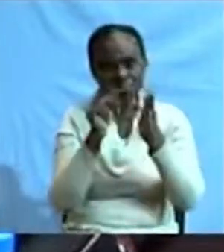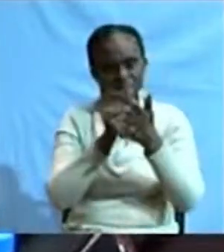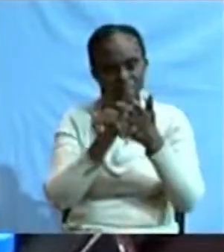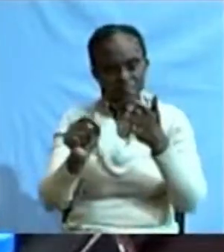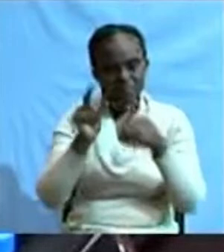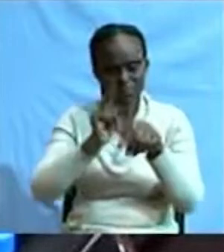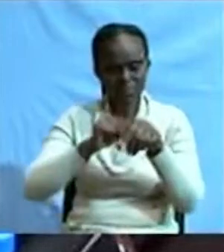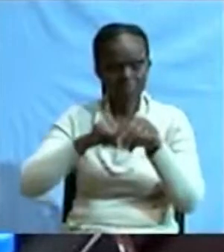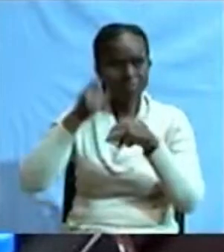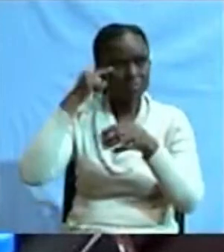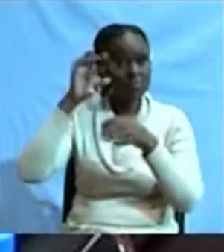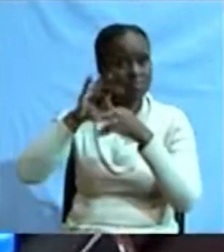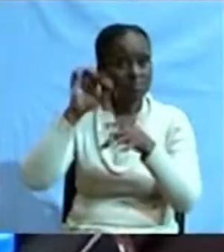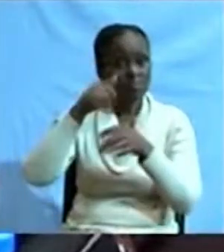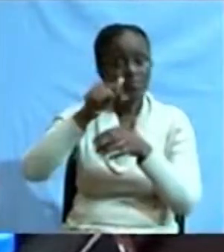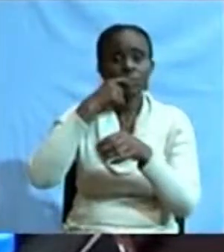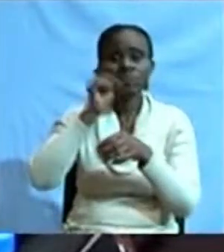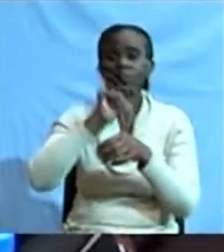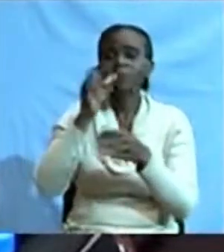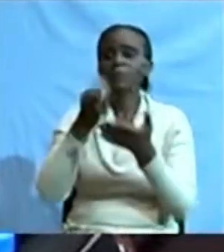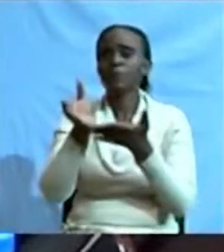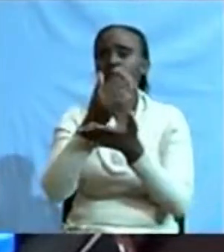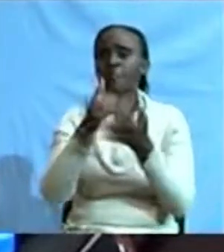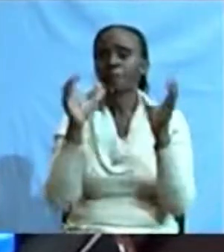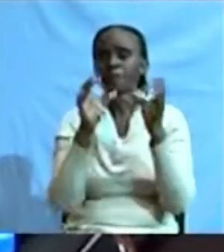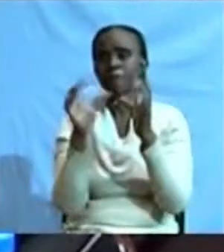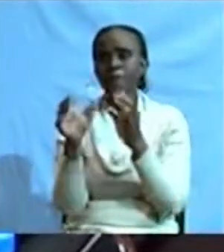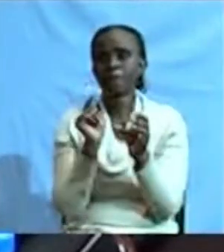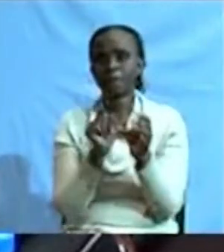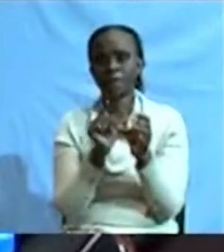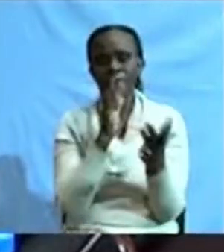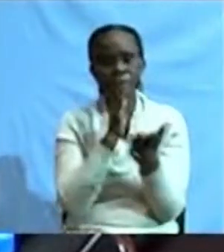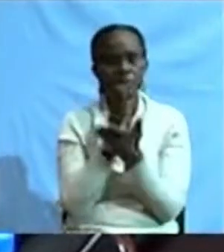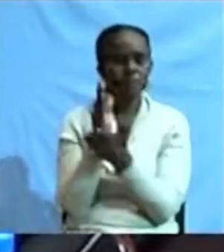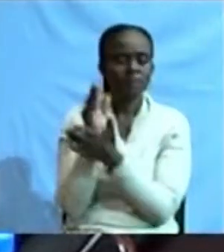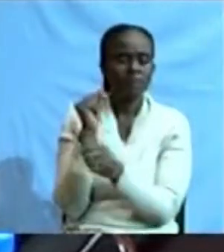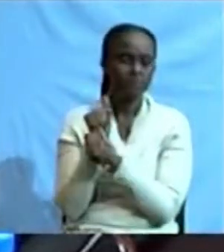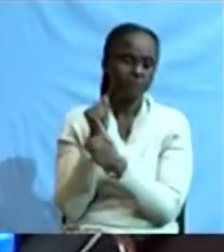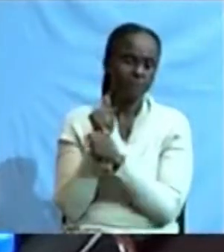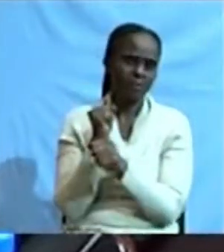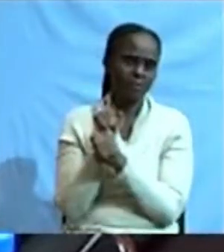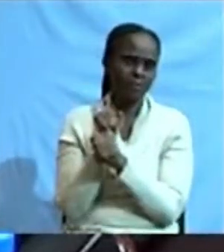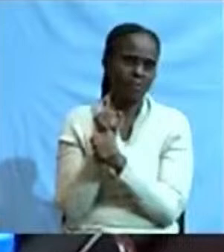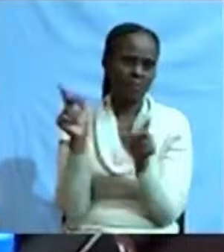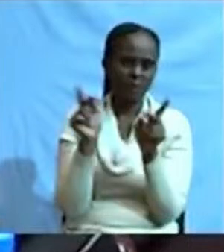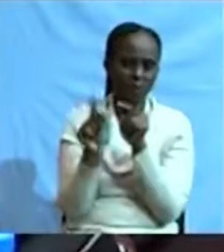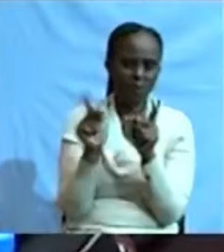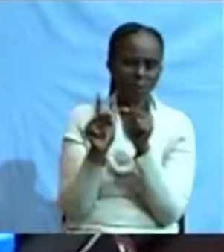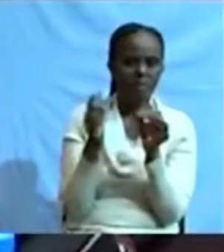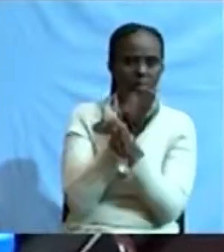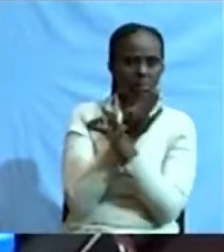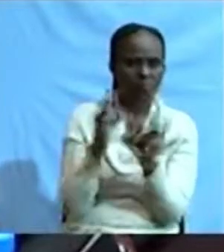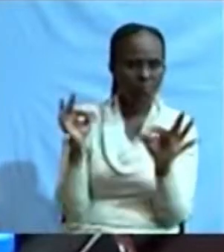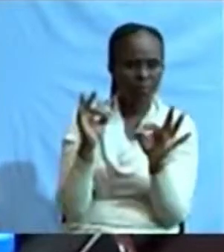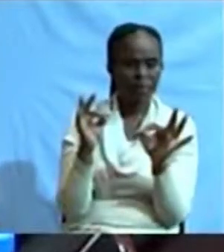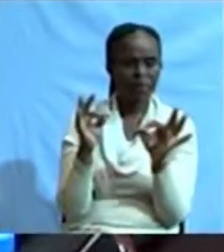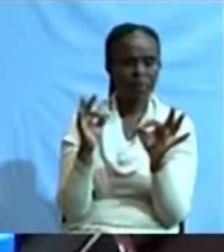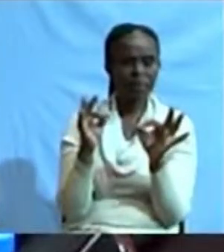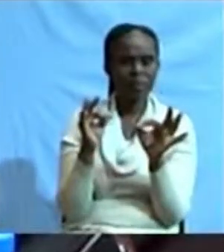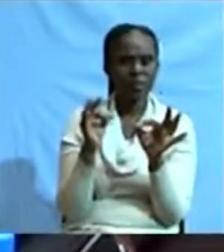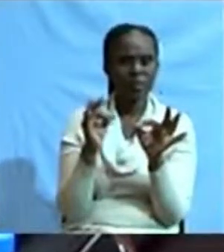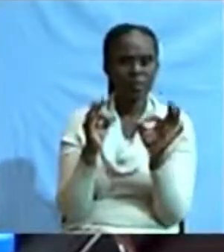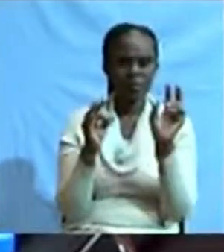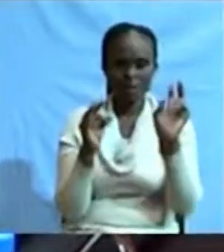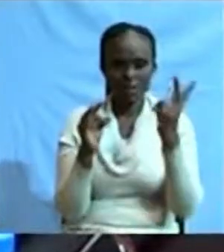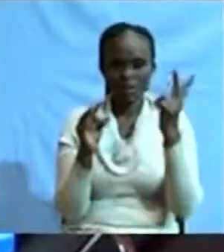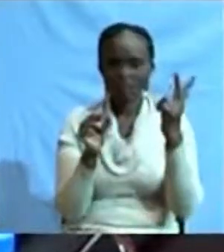elections you should not collect, or the councils should stop functioning? People are exempted. The